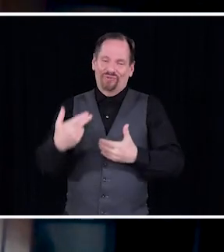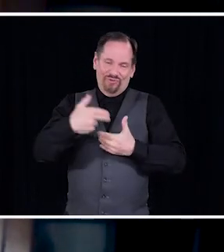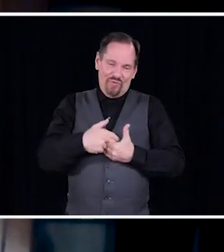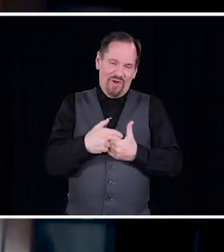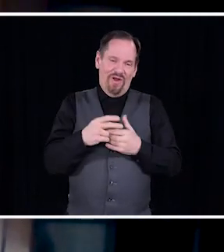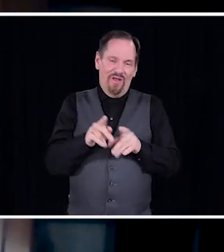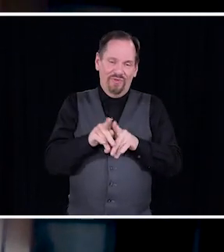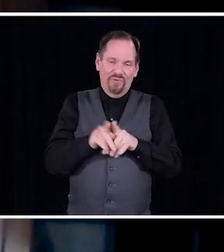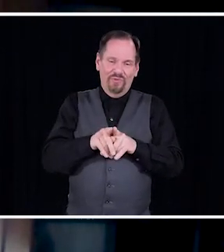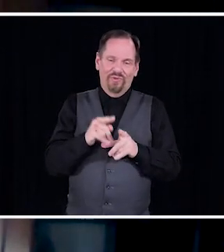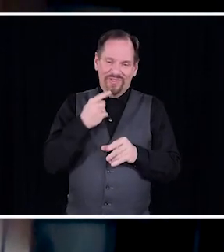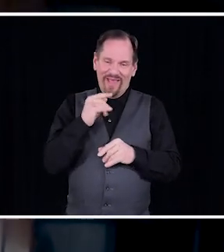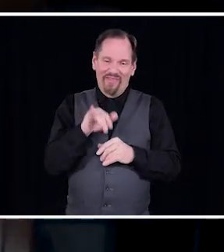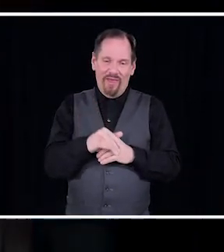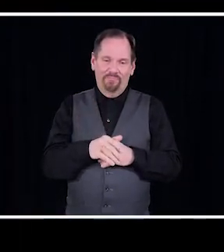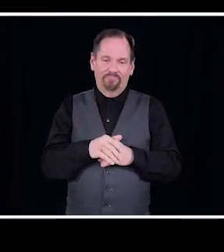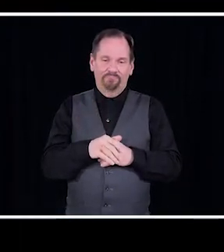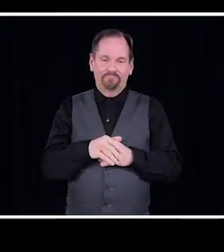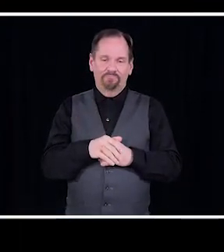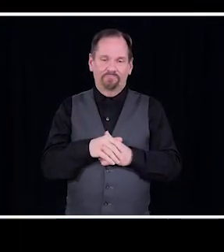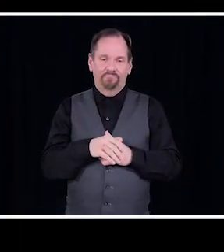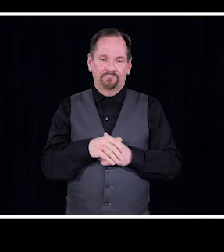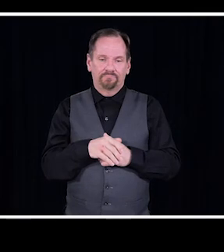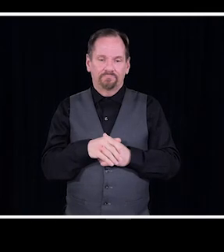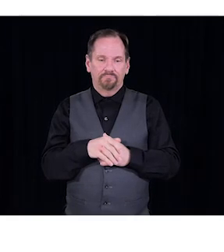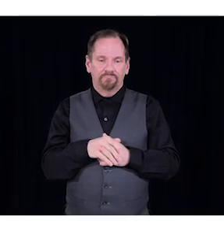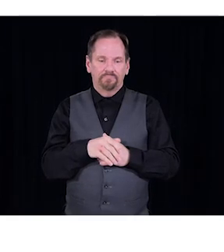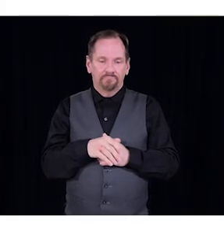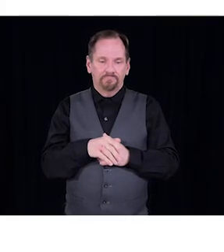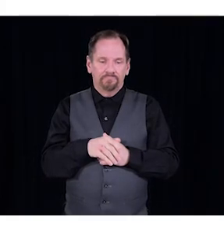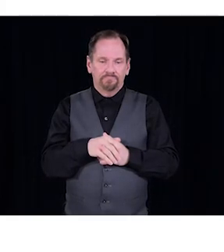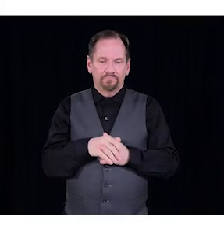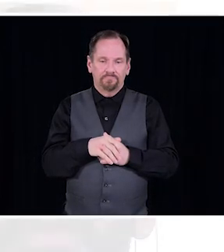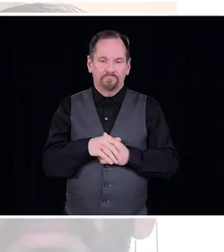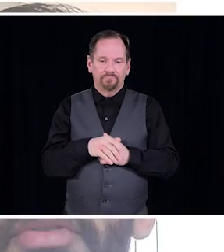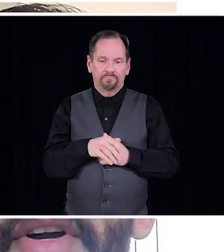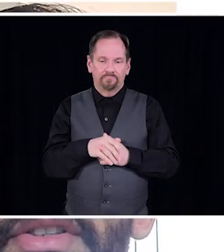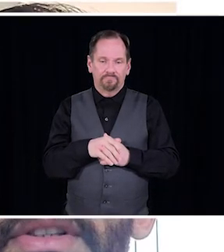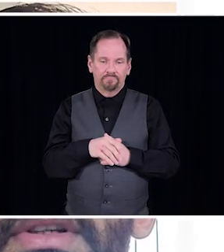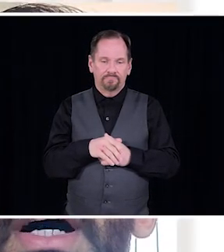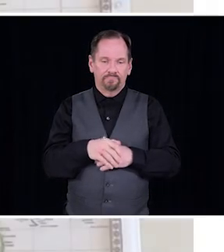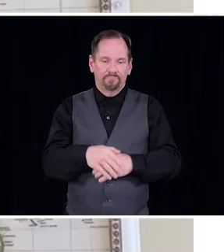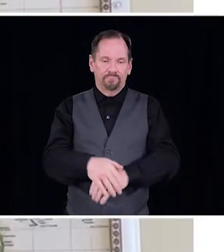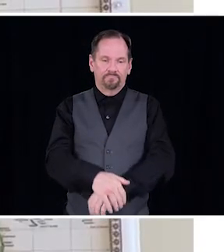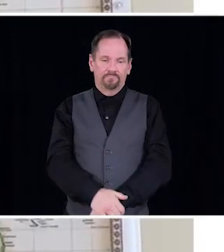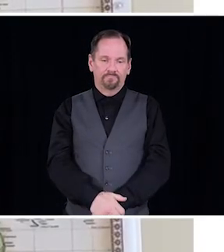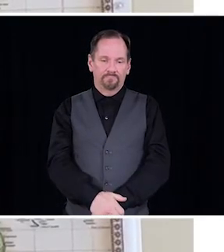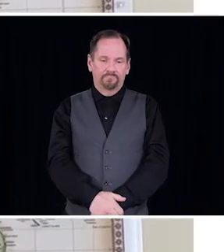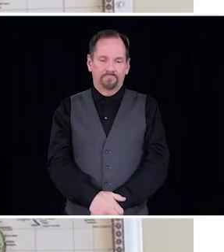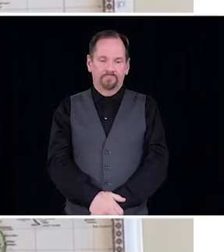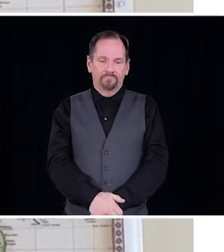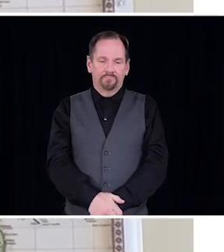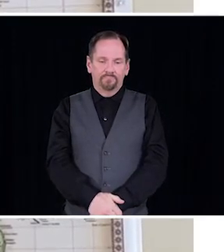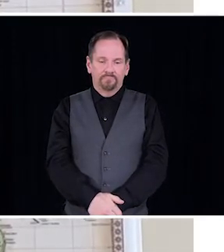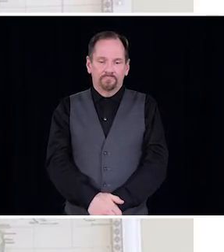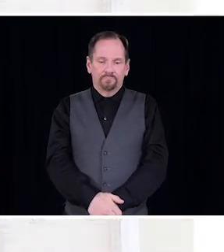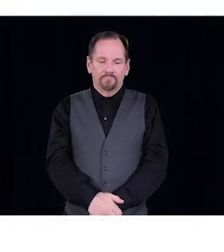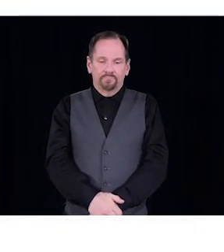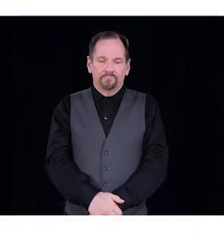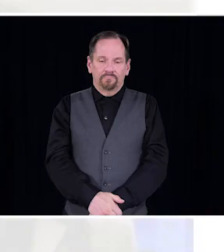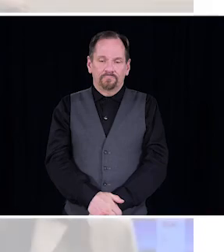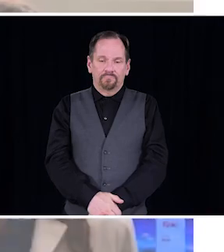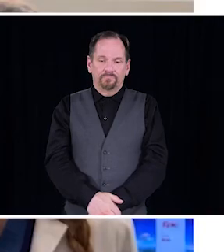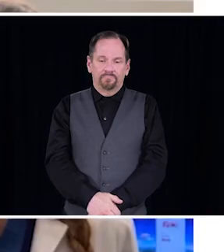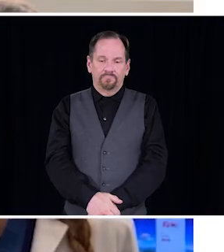please join us in saying the pledge. As I enter the nursing profession, I pledge to use all the